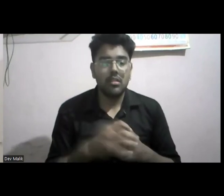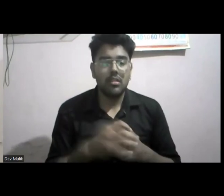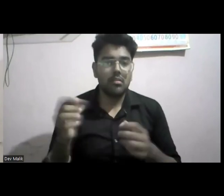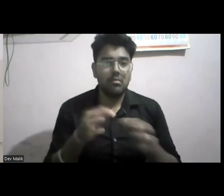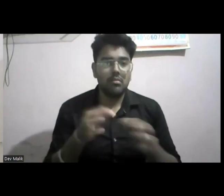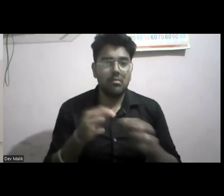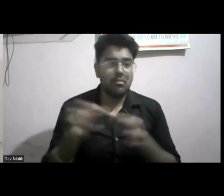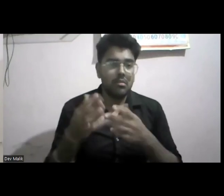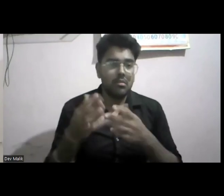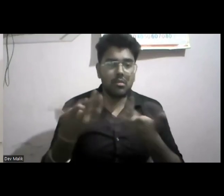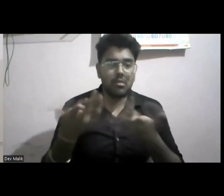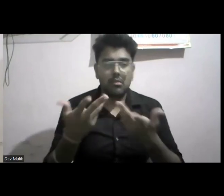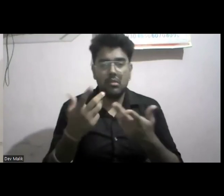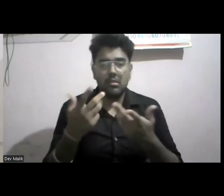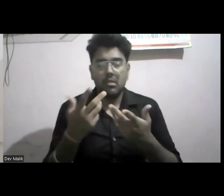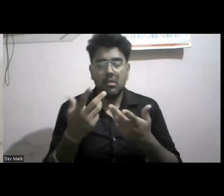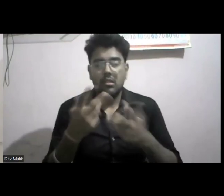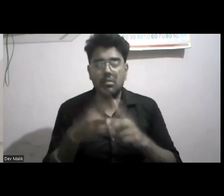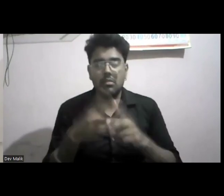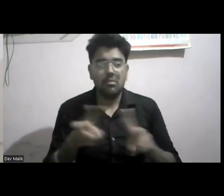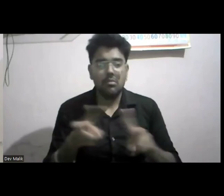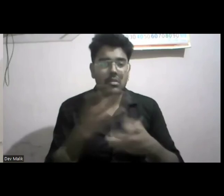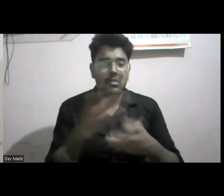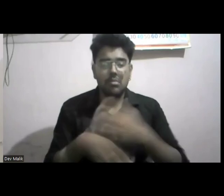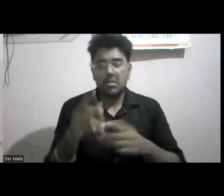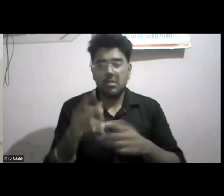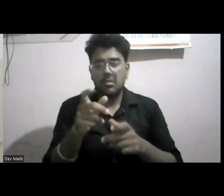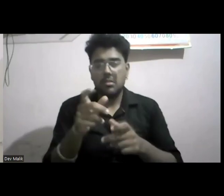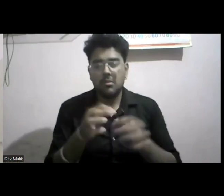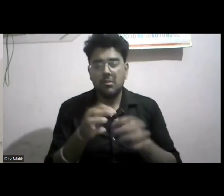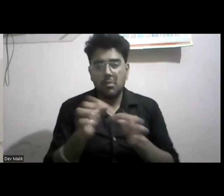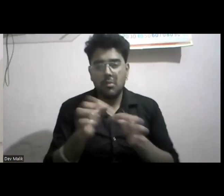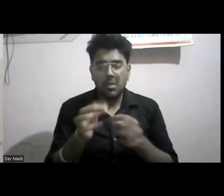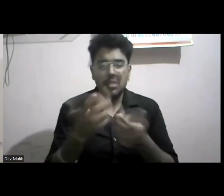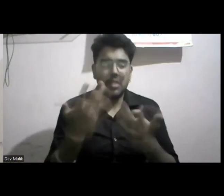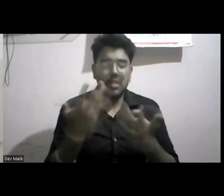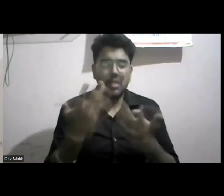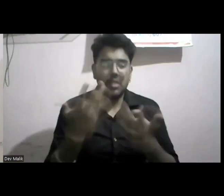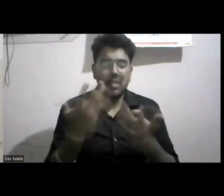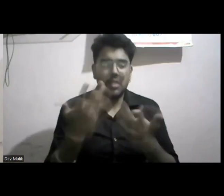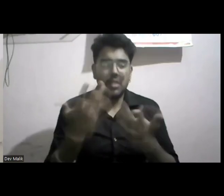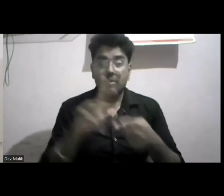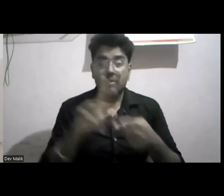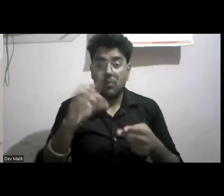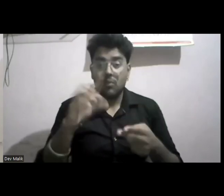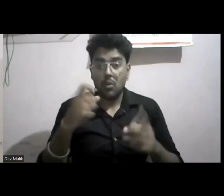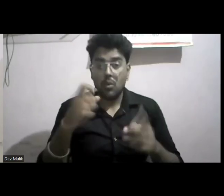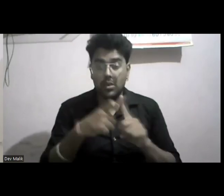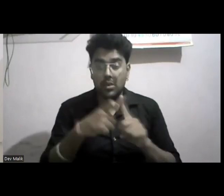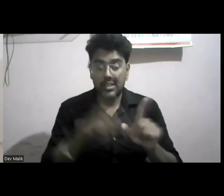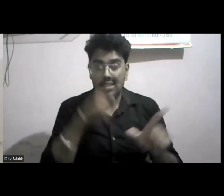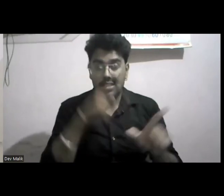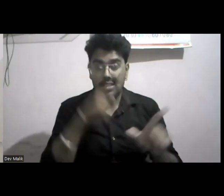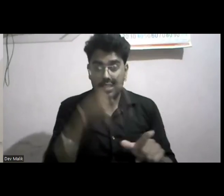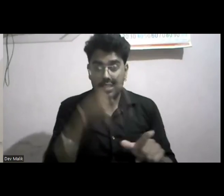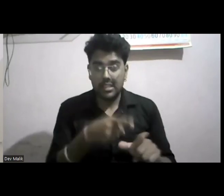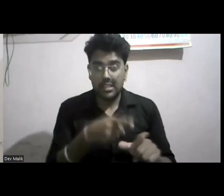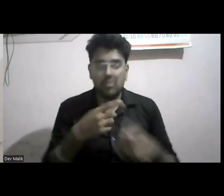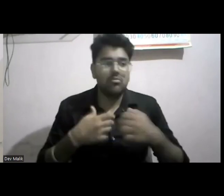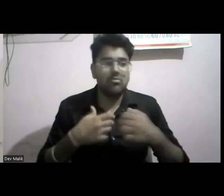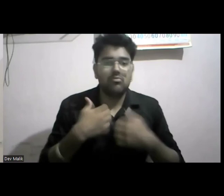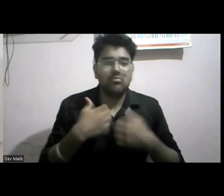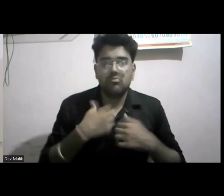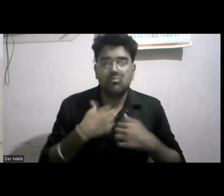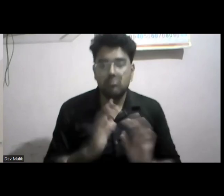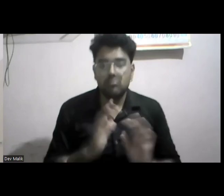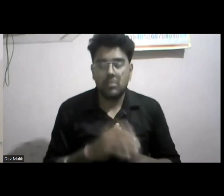as a high-functioning schizophrenic, right? So this character, Floki, stands as very interesting because he is